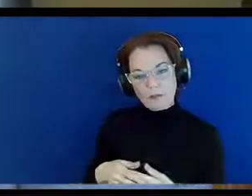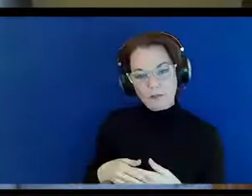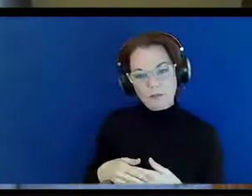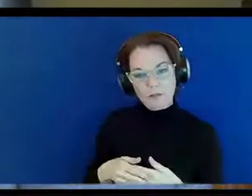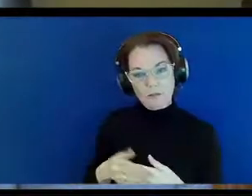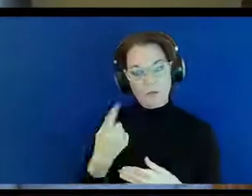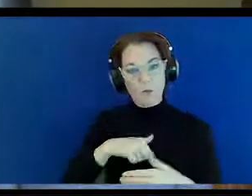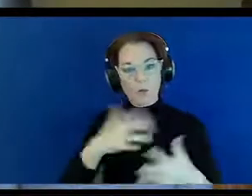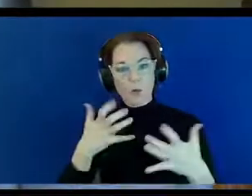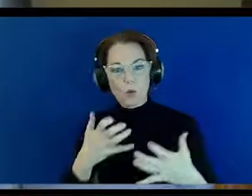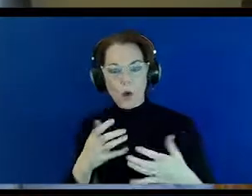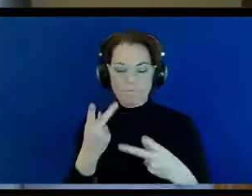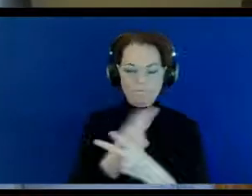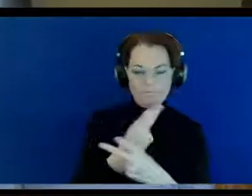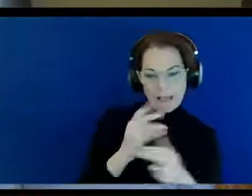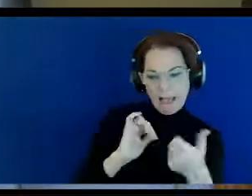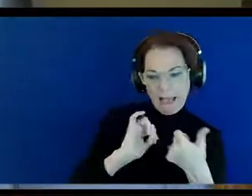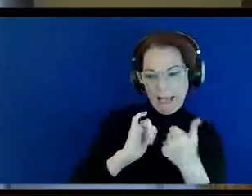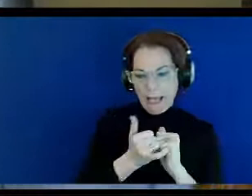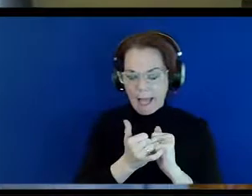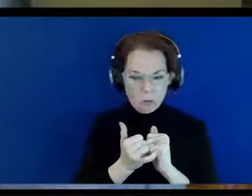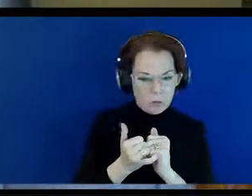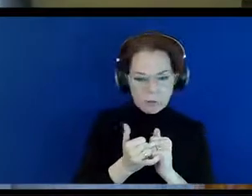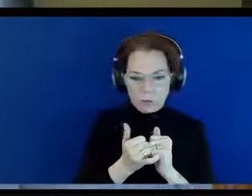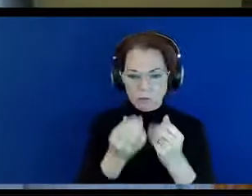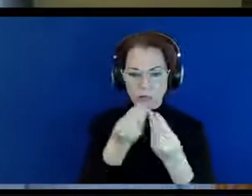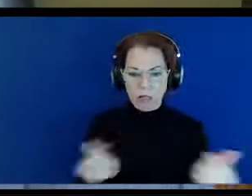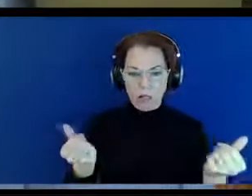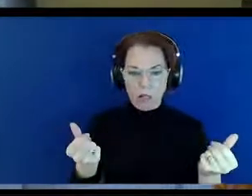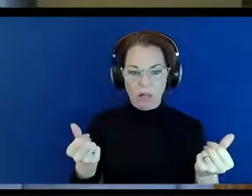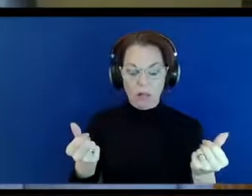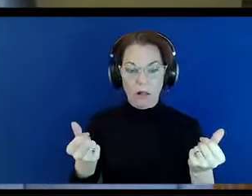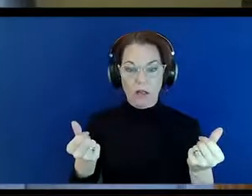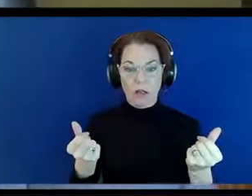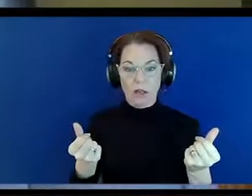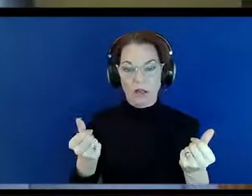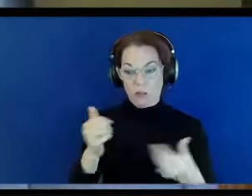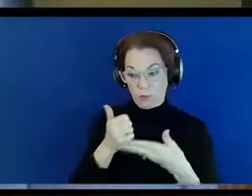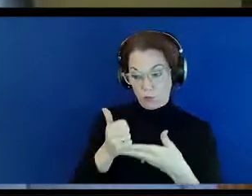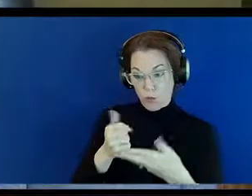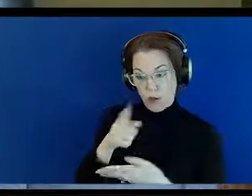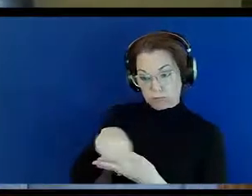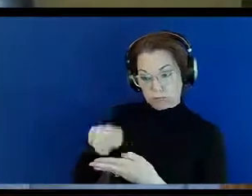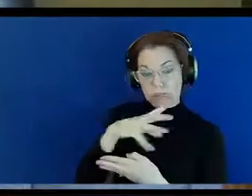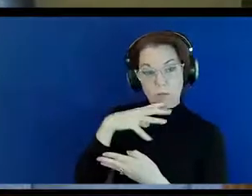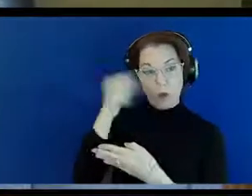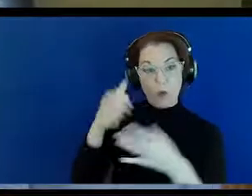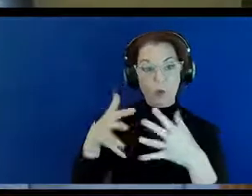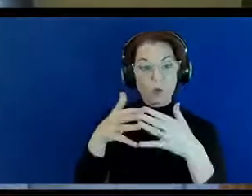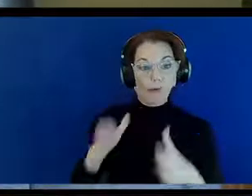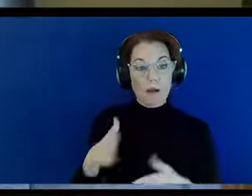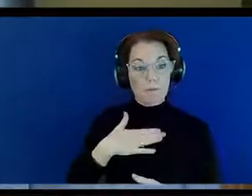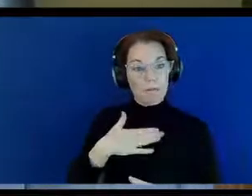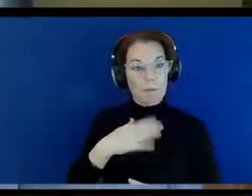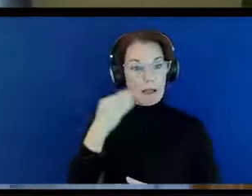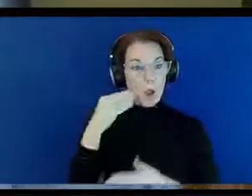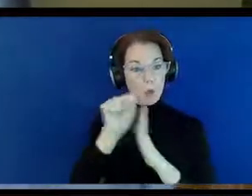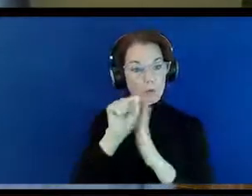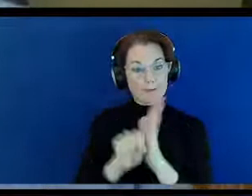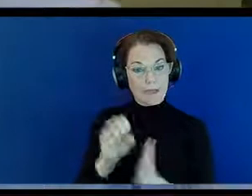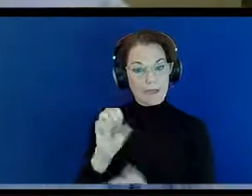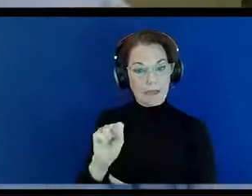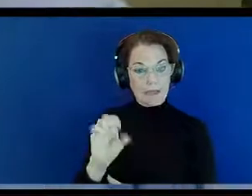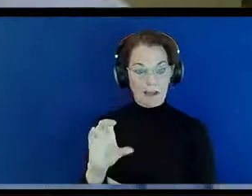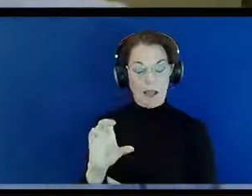to bridge that gap. I'm inspired by the efforts to help older Americans in my home state of South